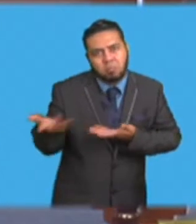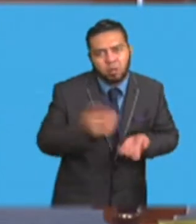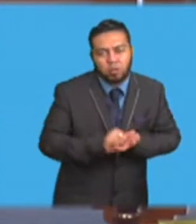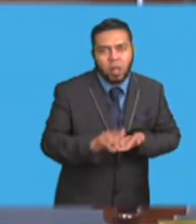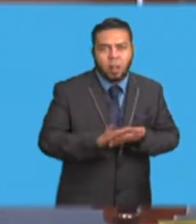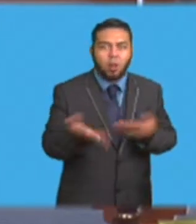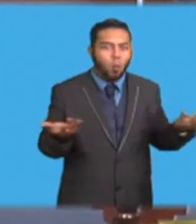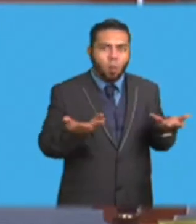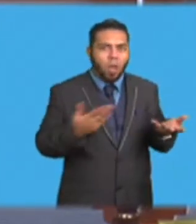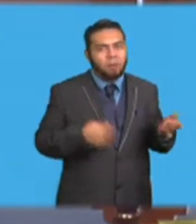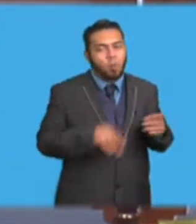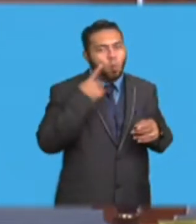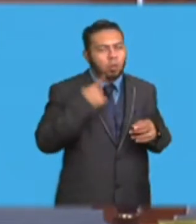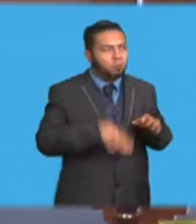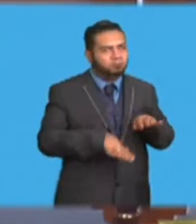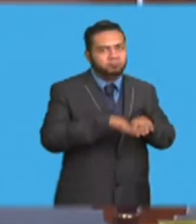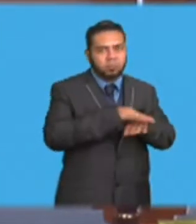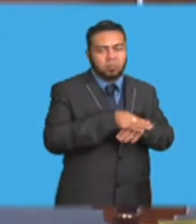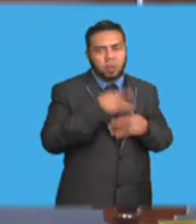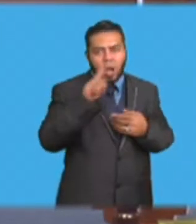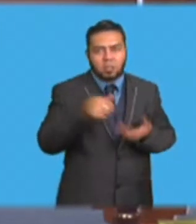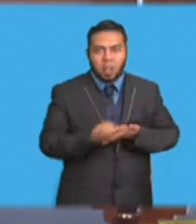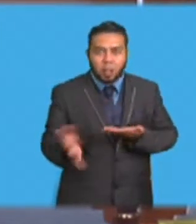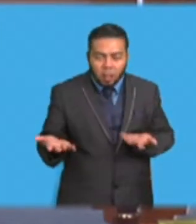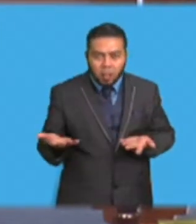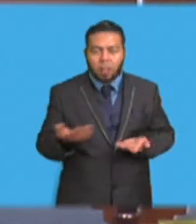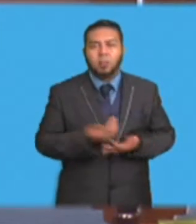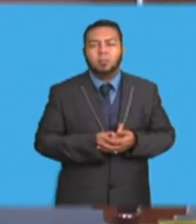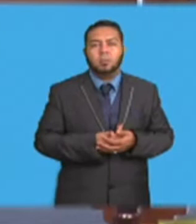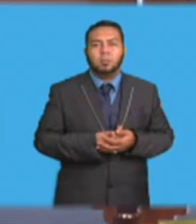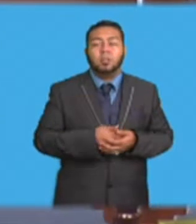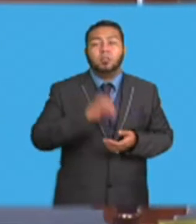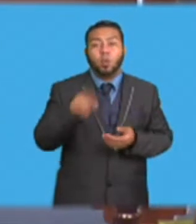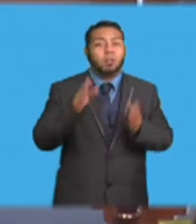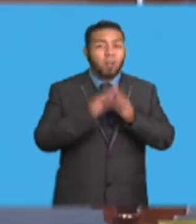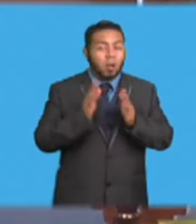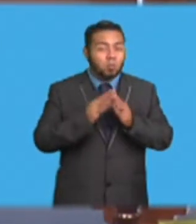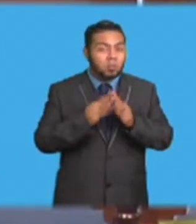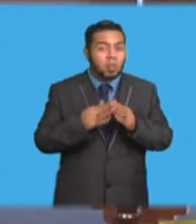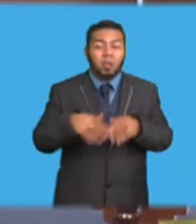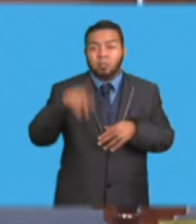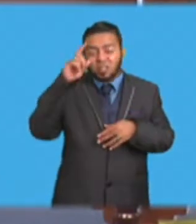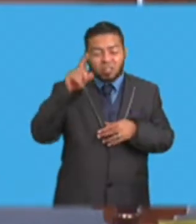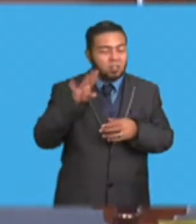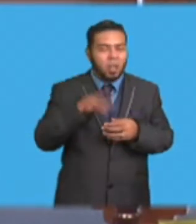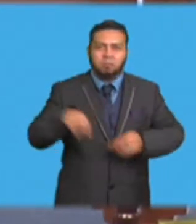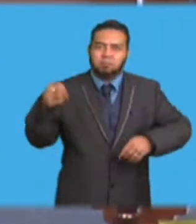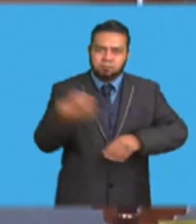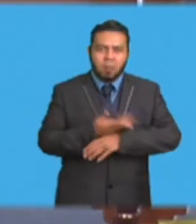supply chain for the western and northern cities and towns have been greatly affected due to the unfortunate